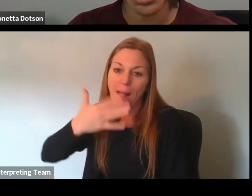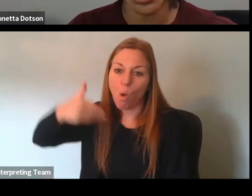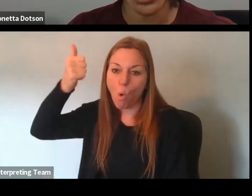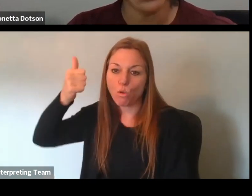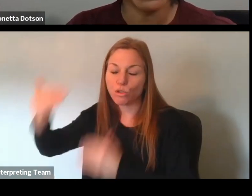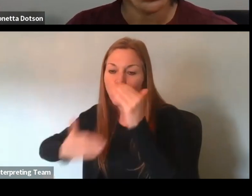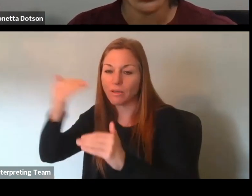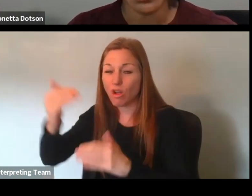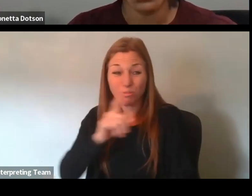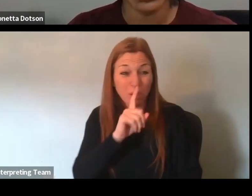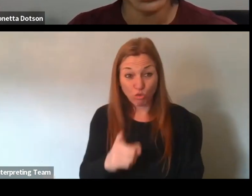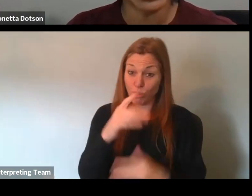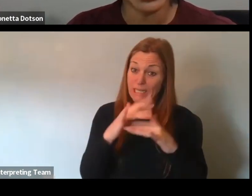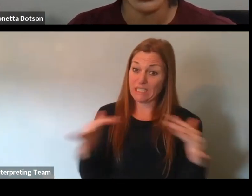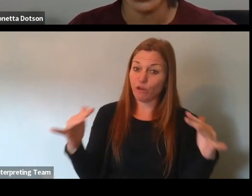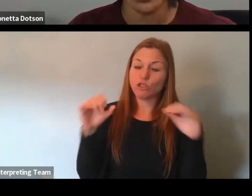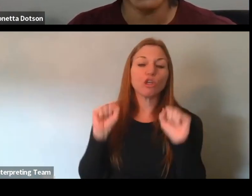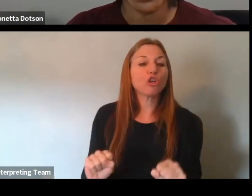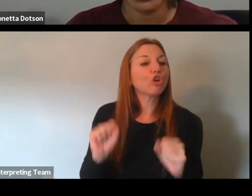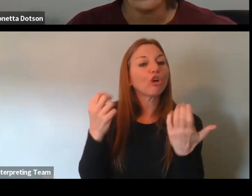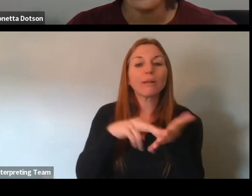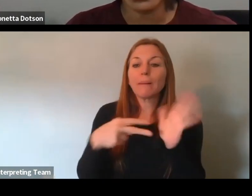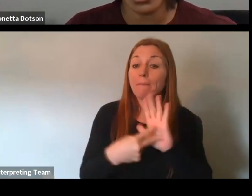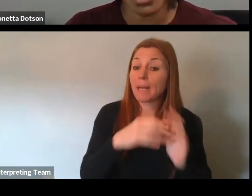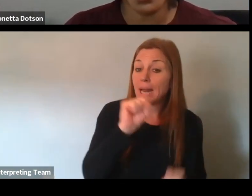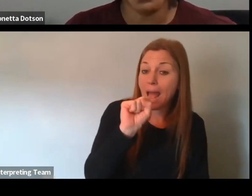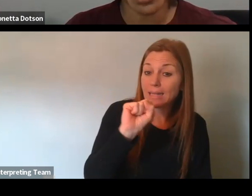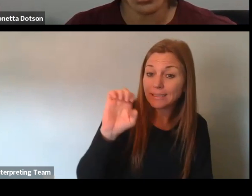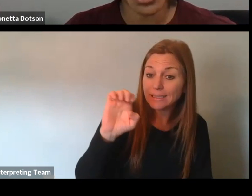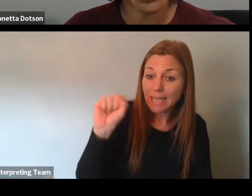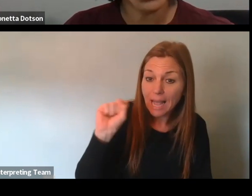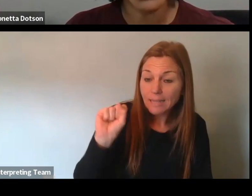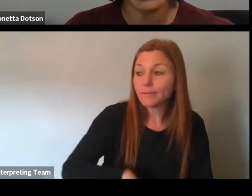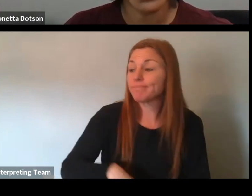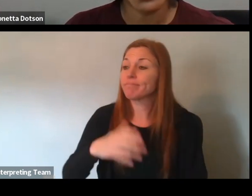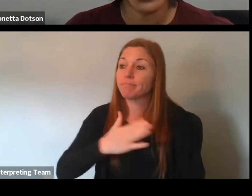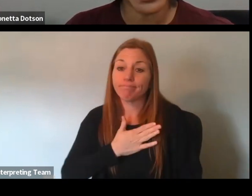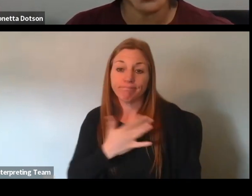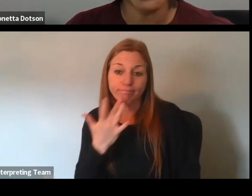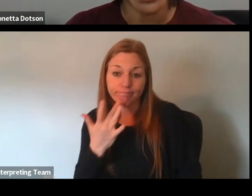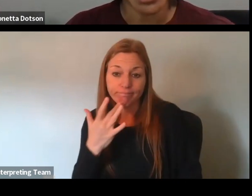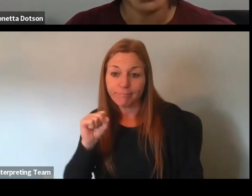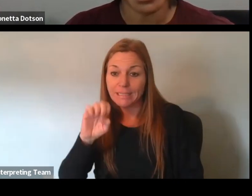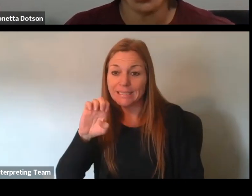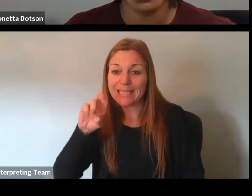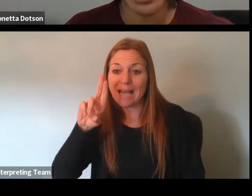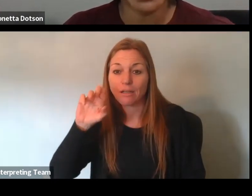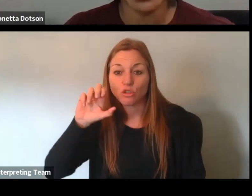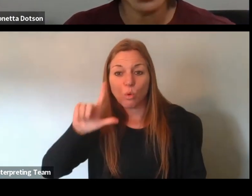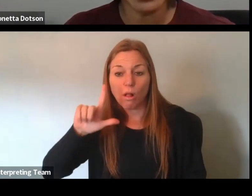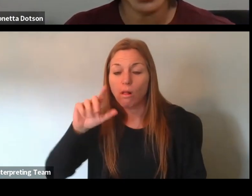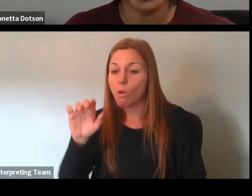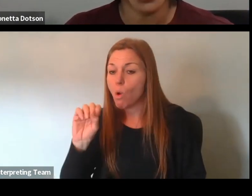native language, sexual orientation, disability, etc. These are all variations that